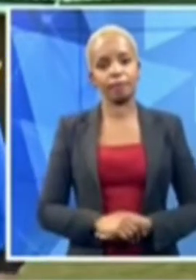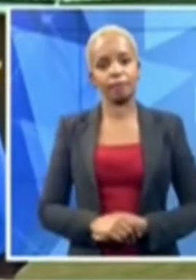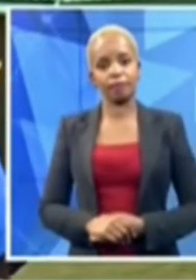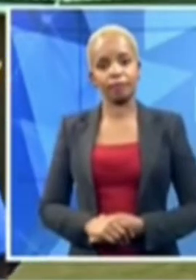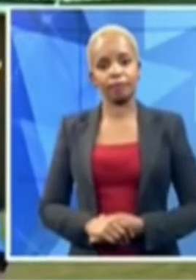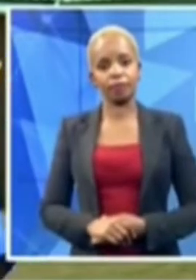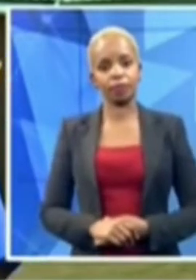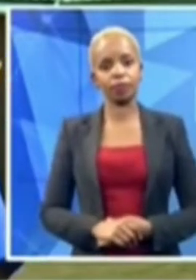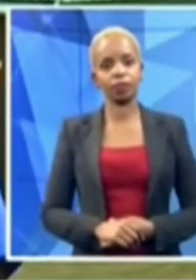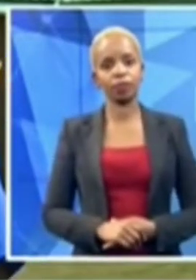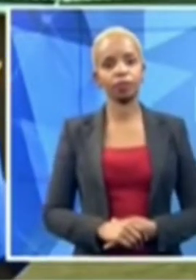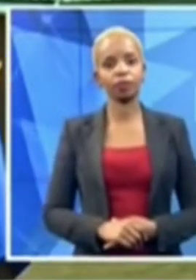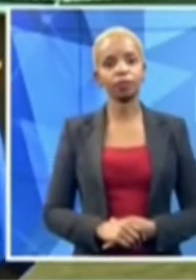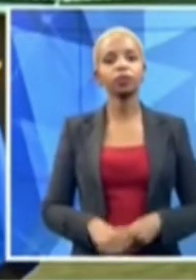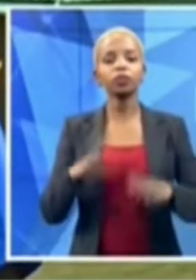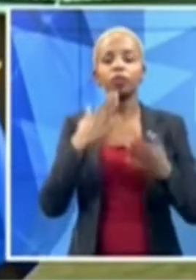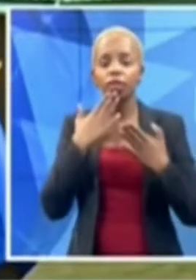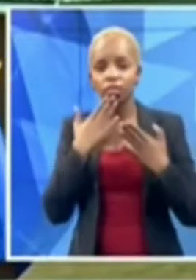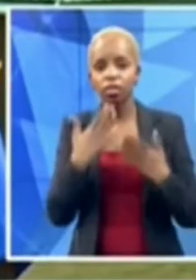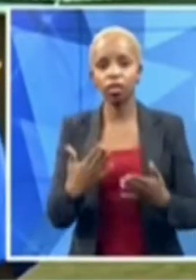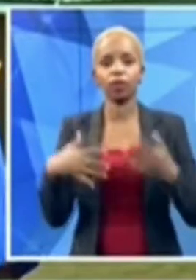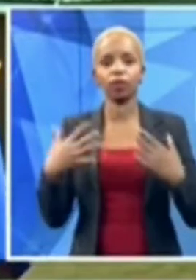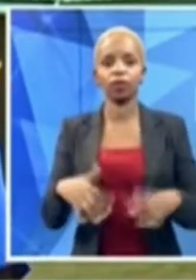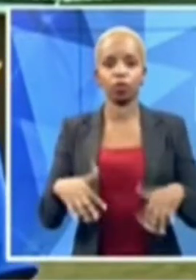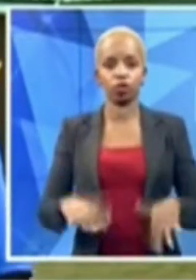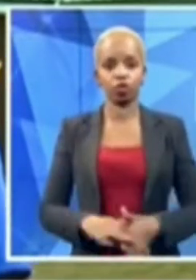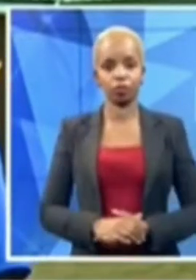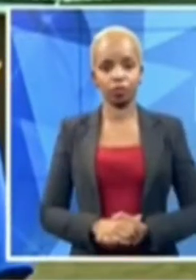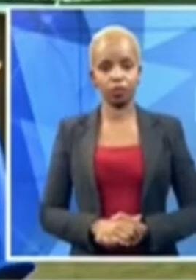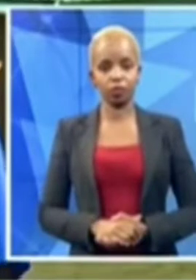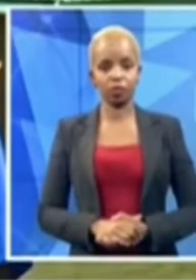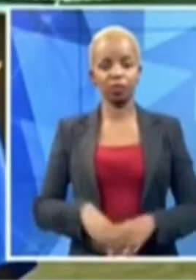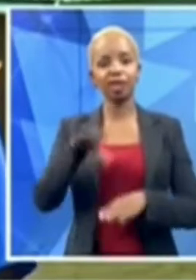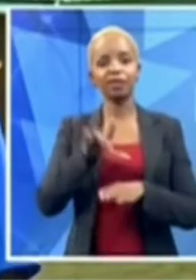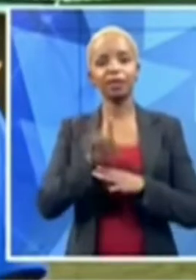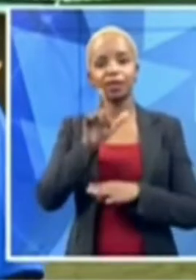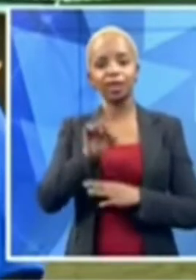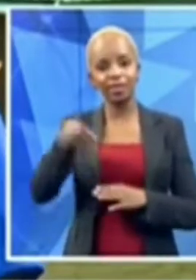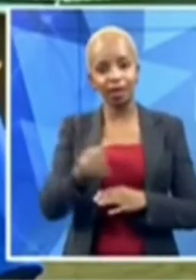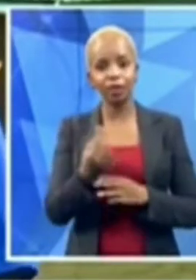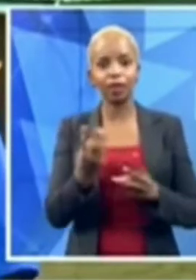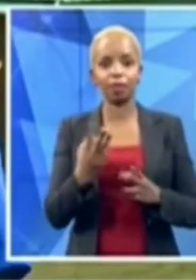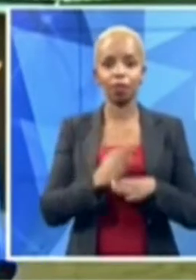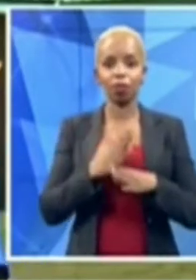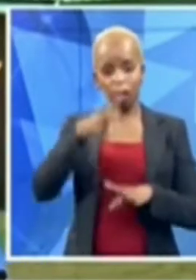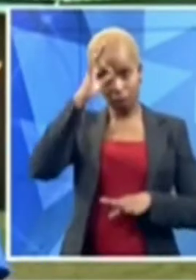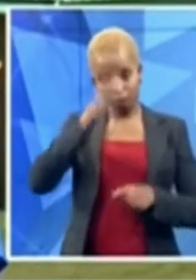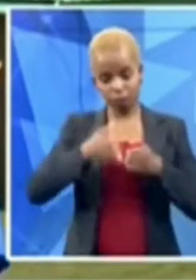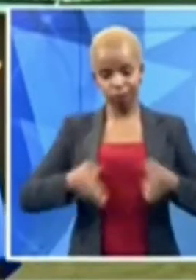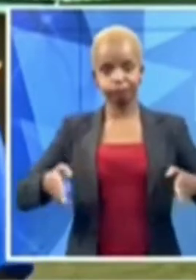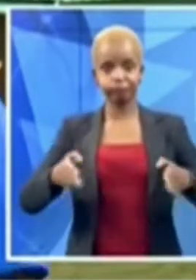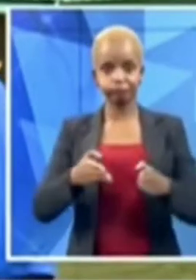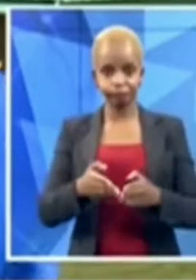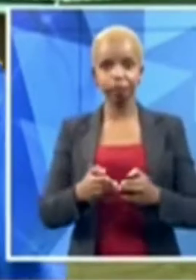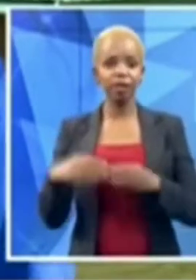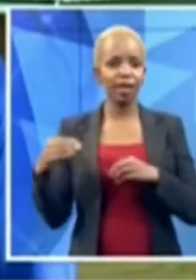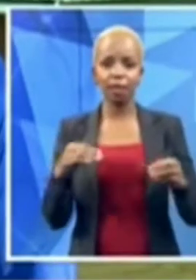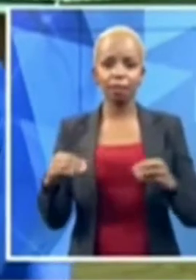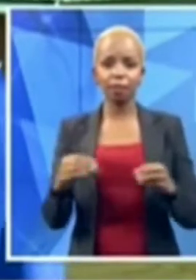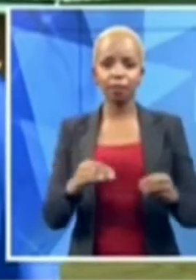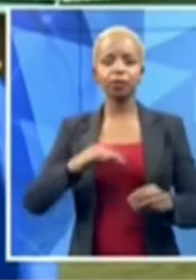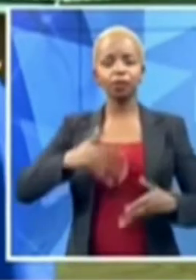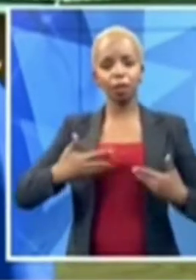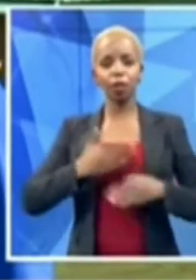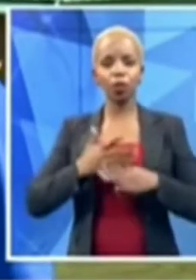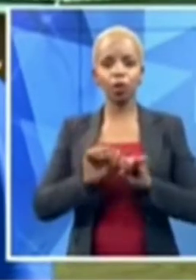Thank you very much. 17,000 forces that are in this province. Very pleased with the work you are doing. There are 11